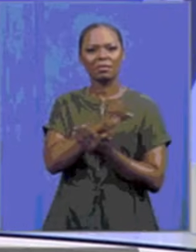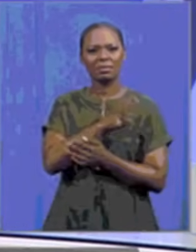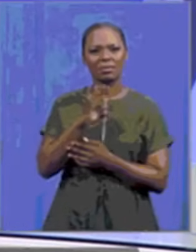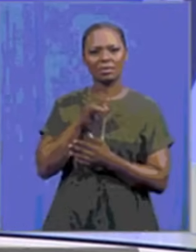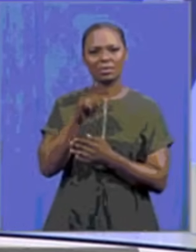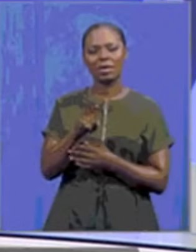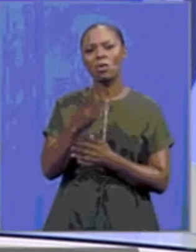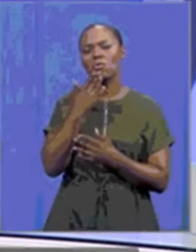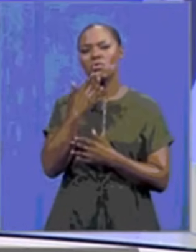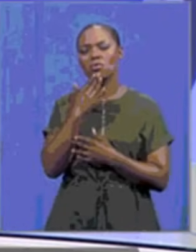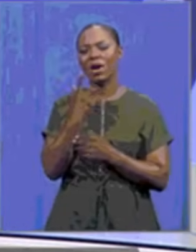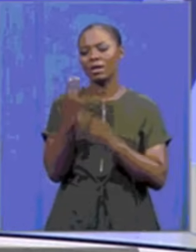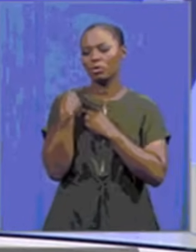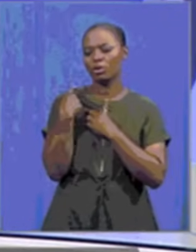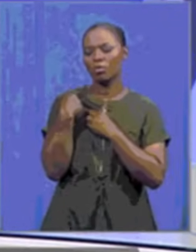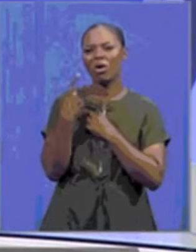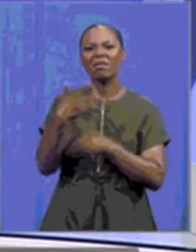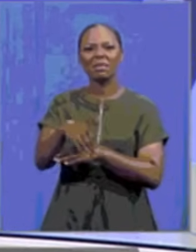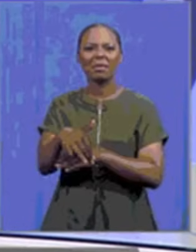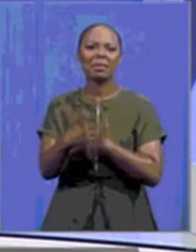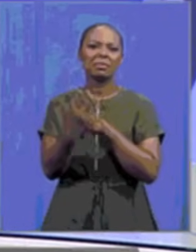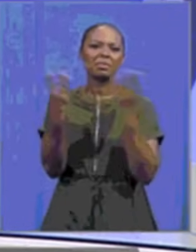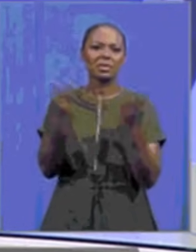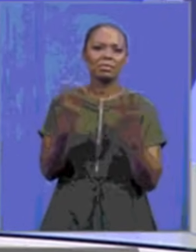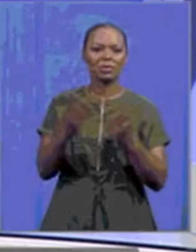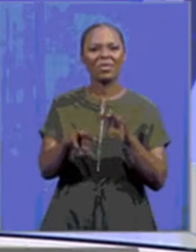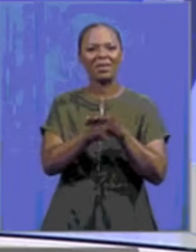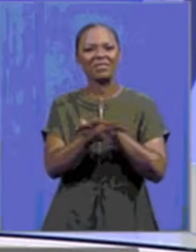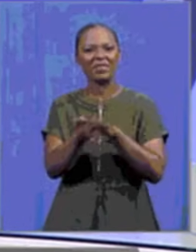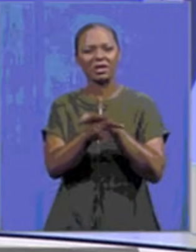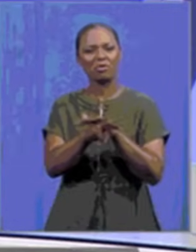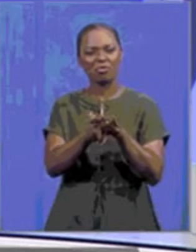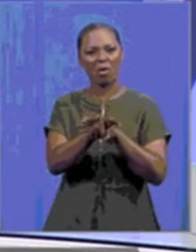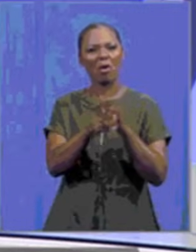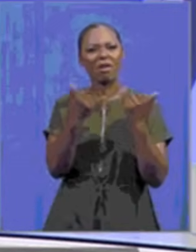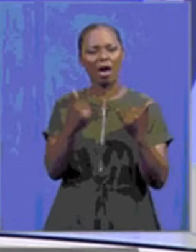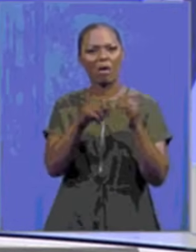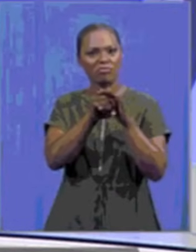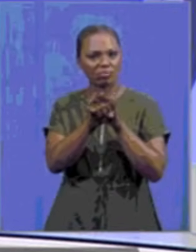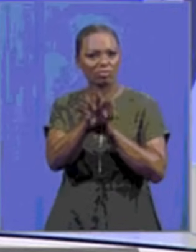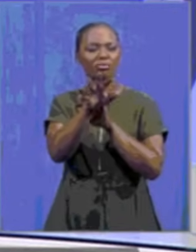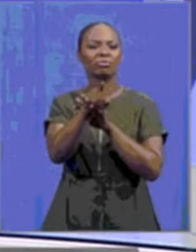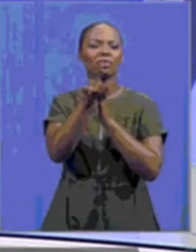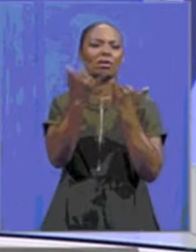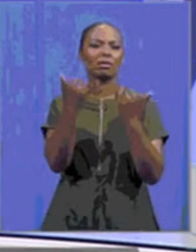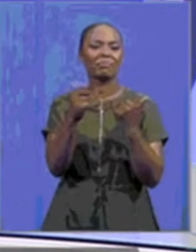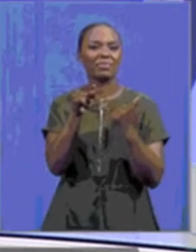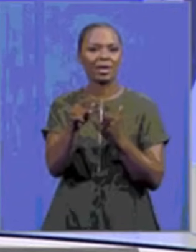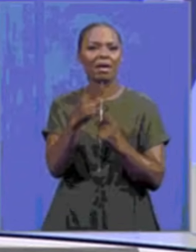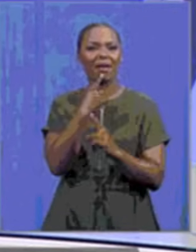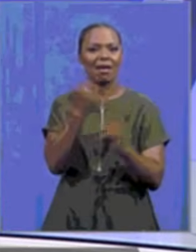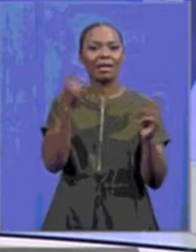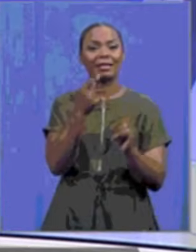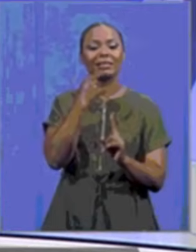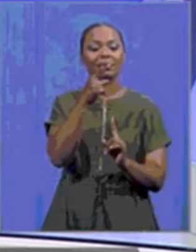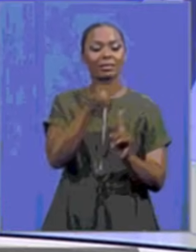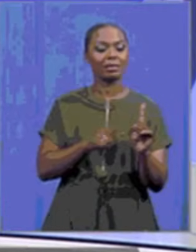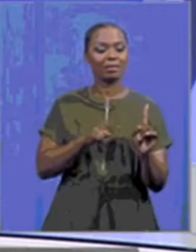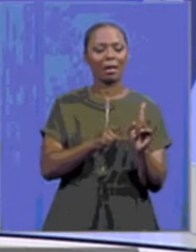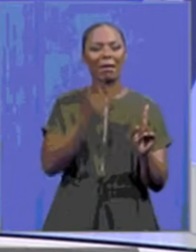ya bafaladi. Kgatišo ya video yeo e phatlaladitšwego go dikgokagano tša leago e laetša monna yo a emego